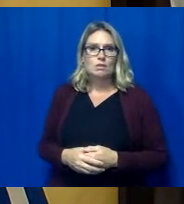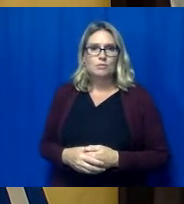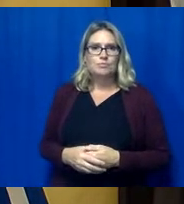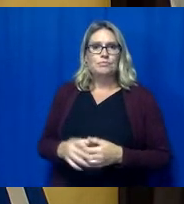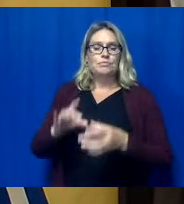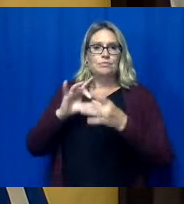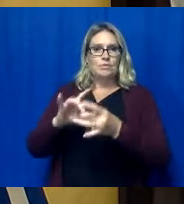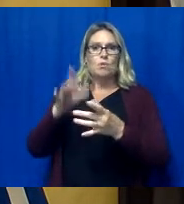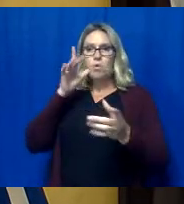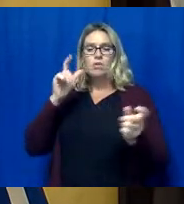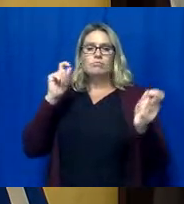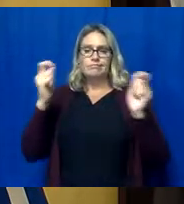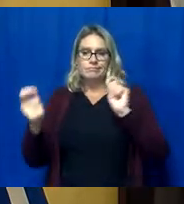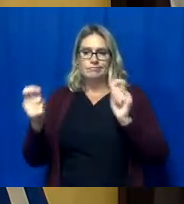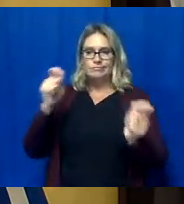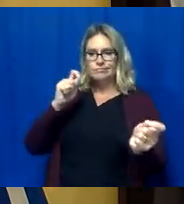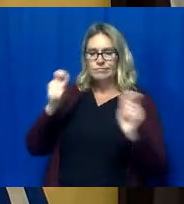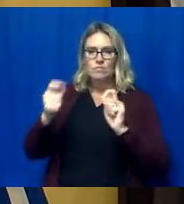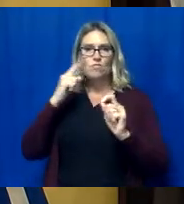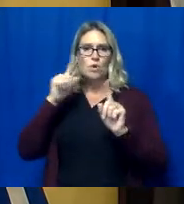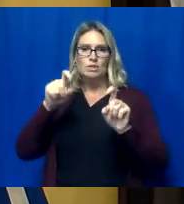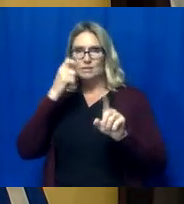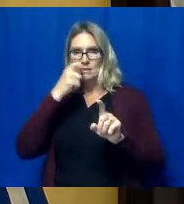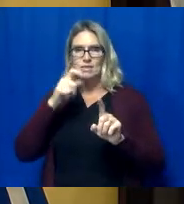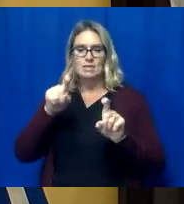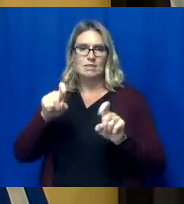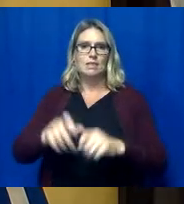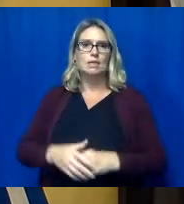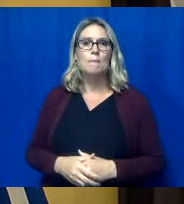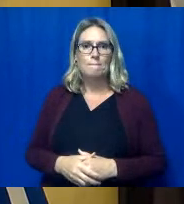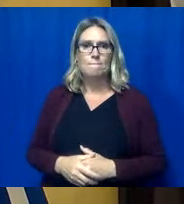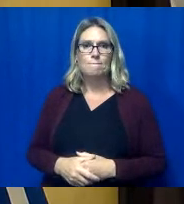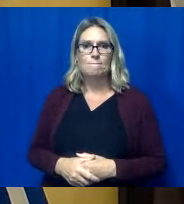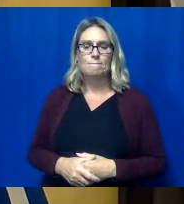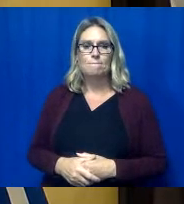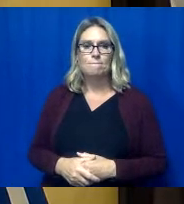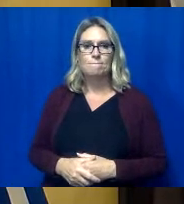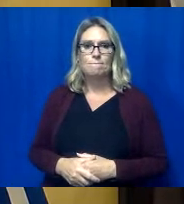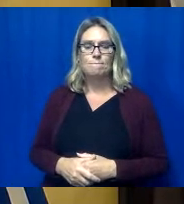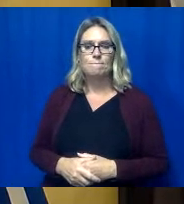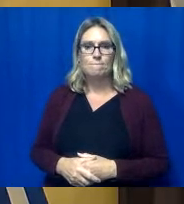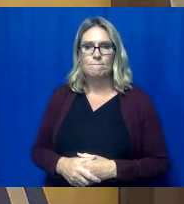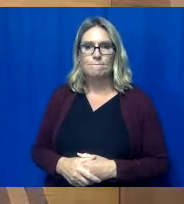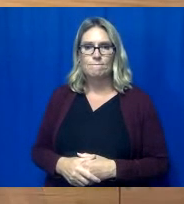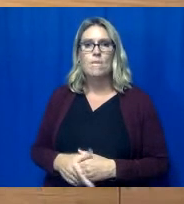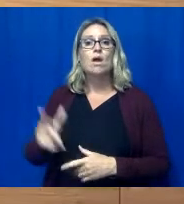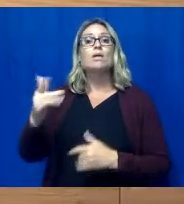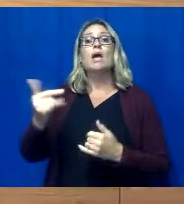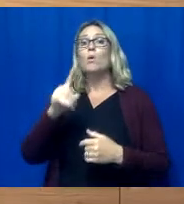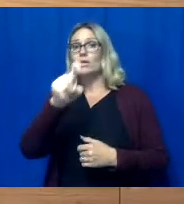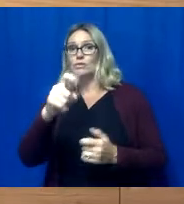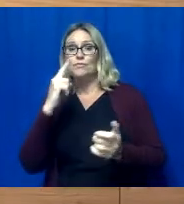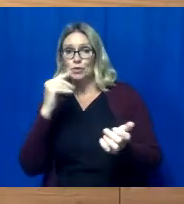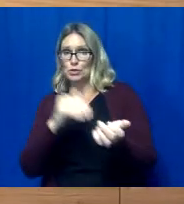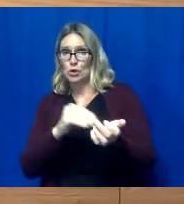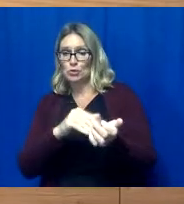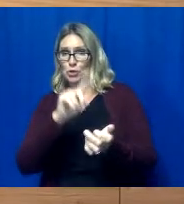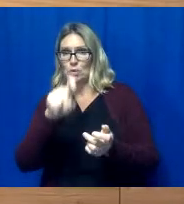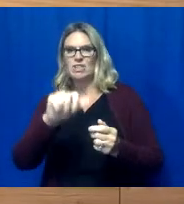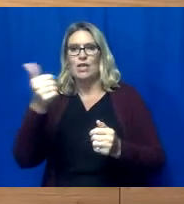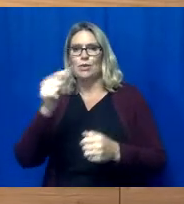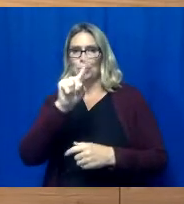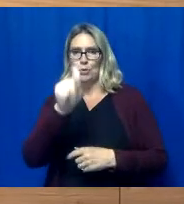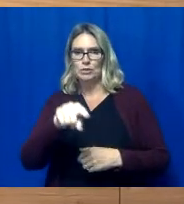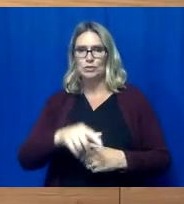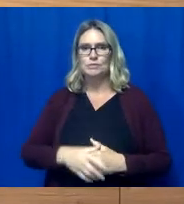evolution of our testing. Hadil Ibrahim, CBC. Thank you. Dr. Russell, it's my understanding that